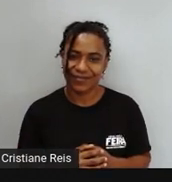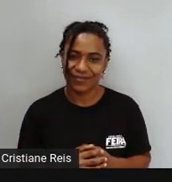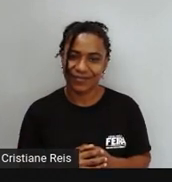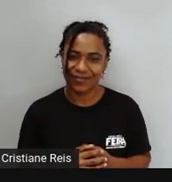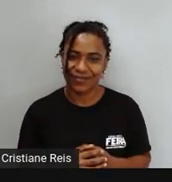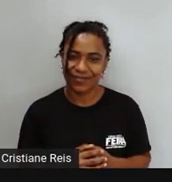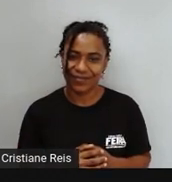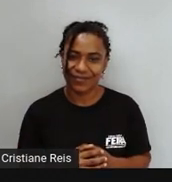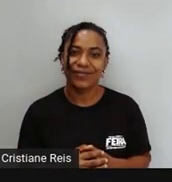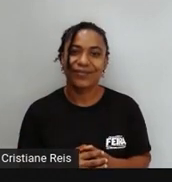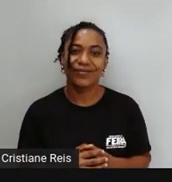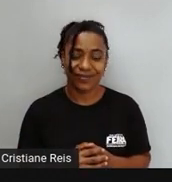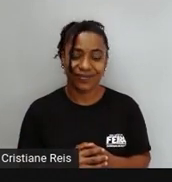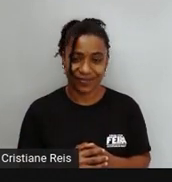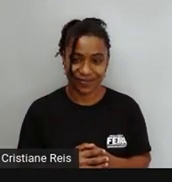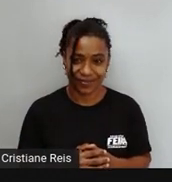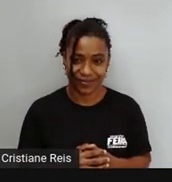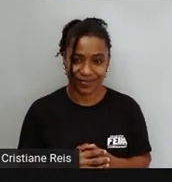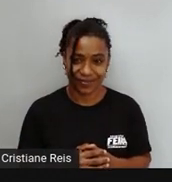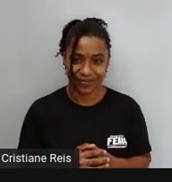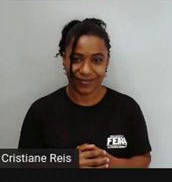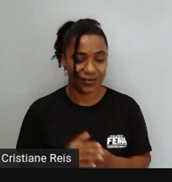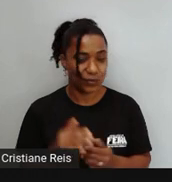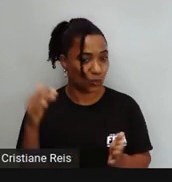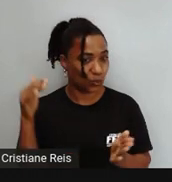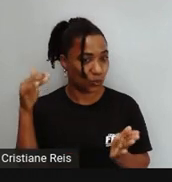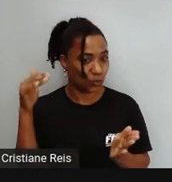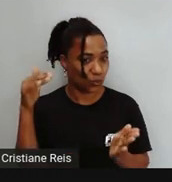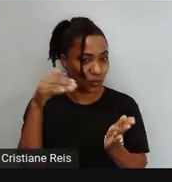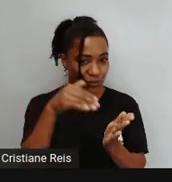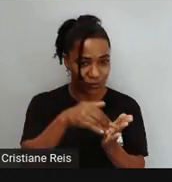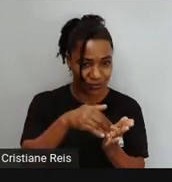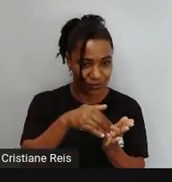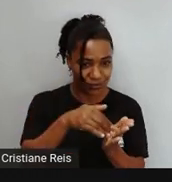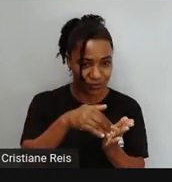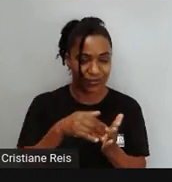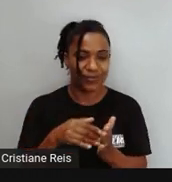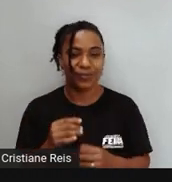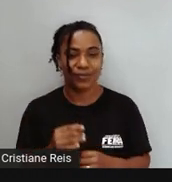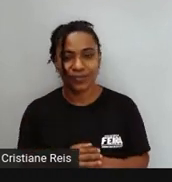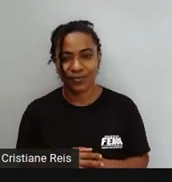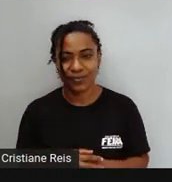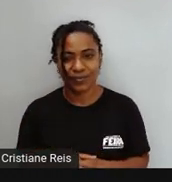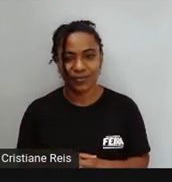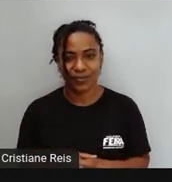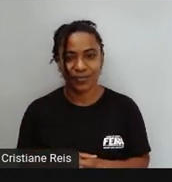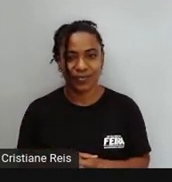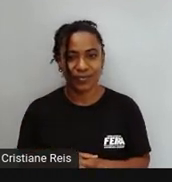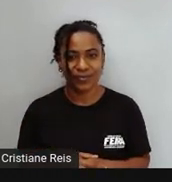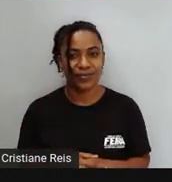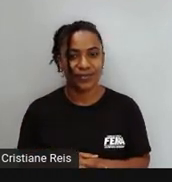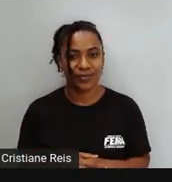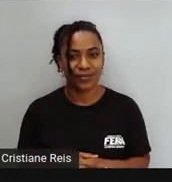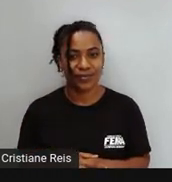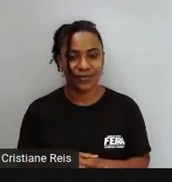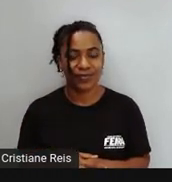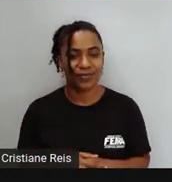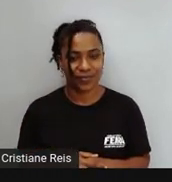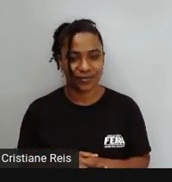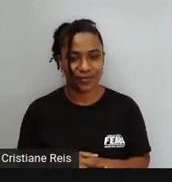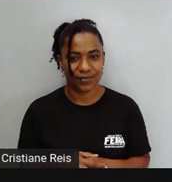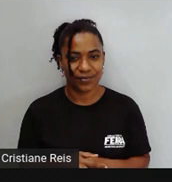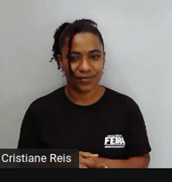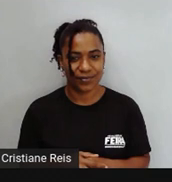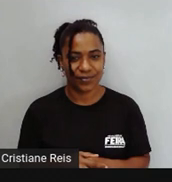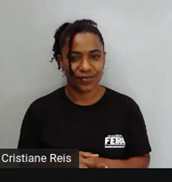The last one. A última operação. Division. 12 by 3. 12